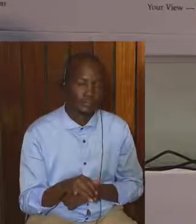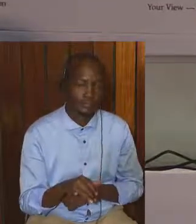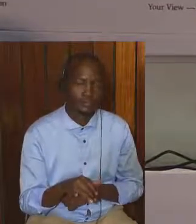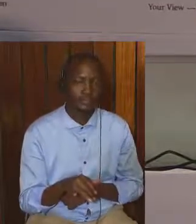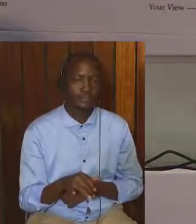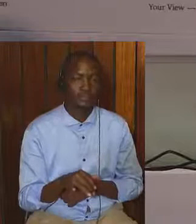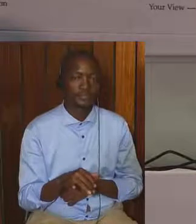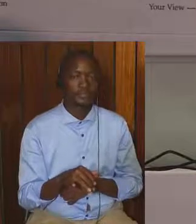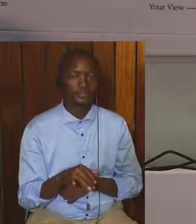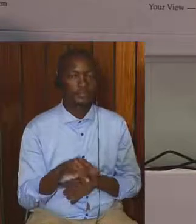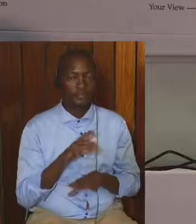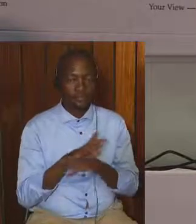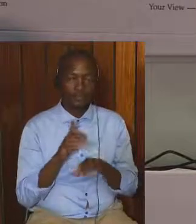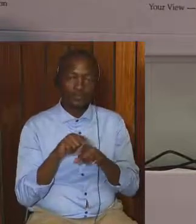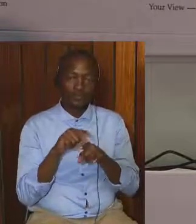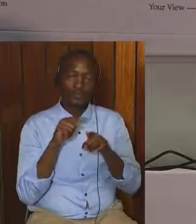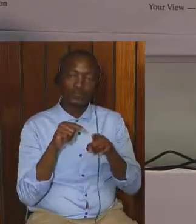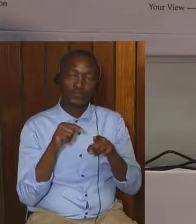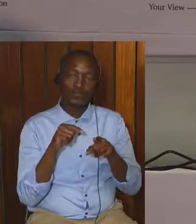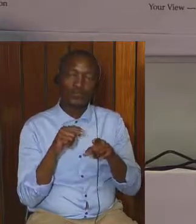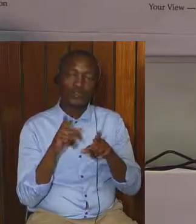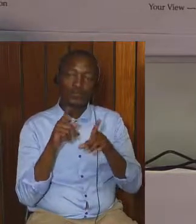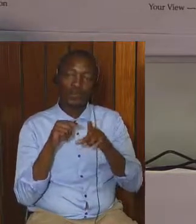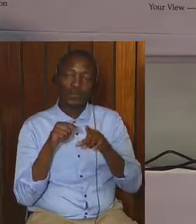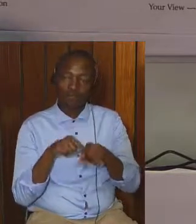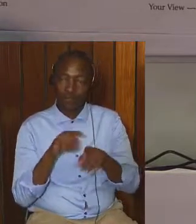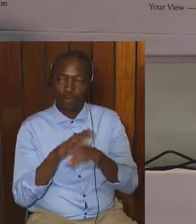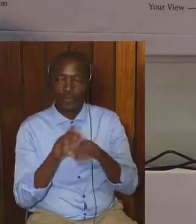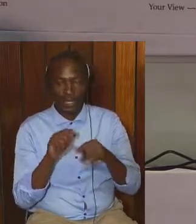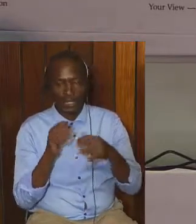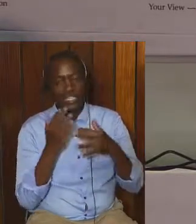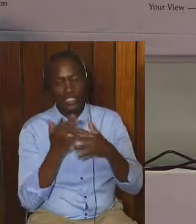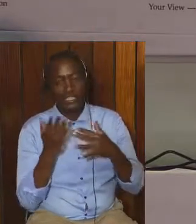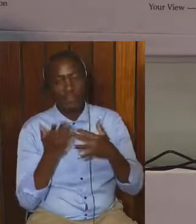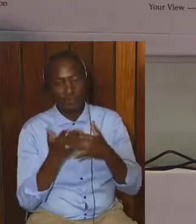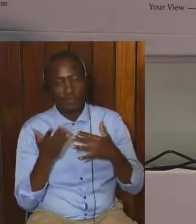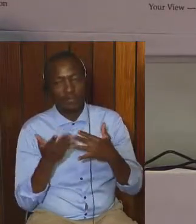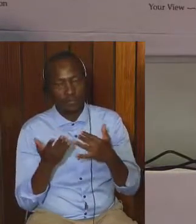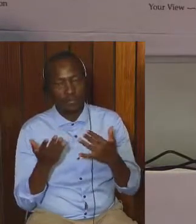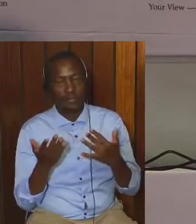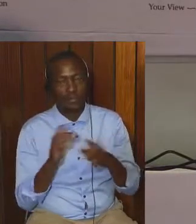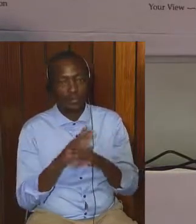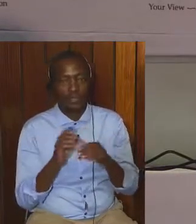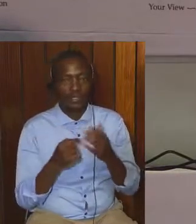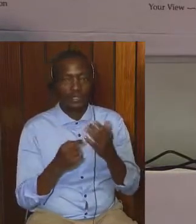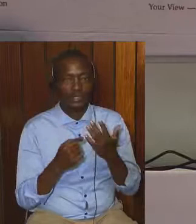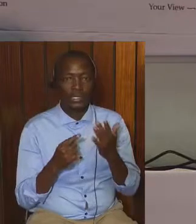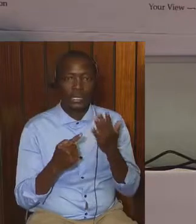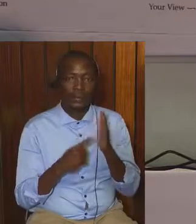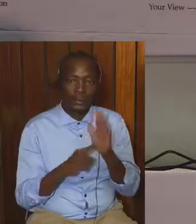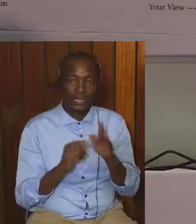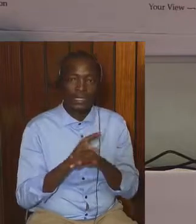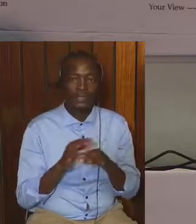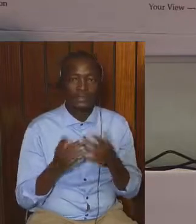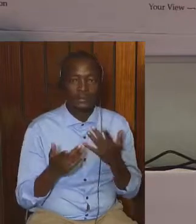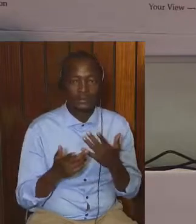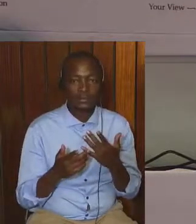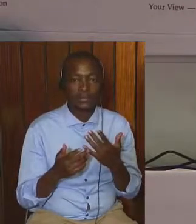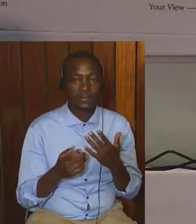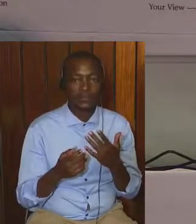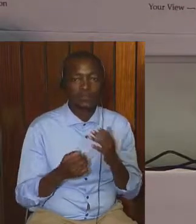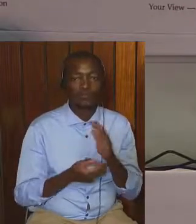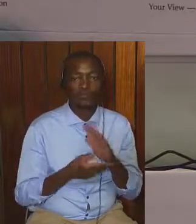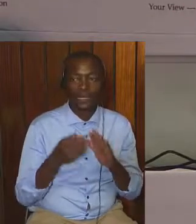issue that we have been following up. And in fact, in every portfolio committee where the department appears, we ask for an update, because for us